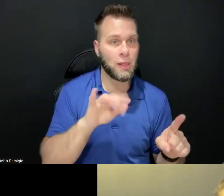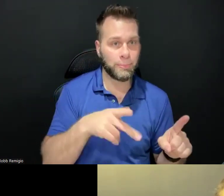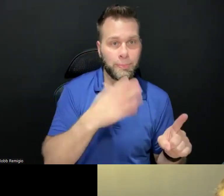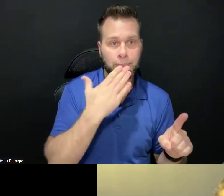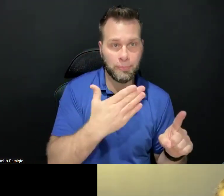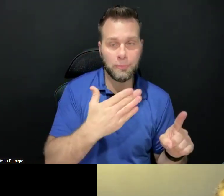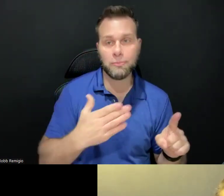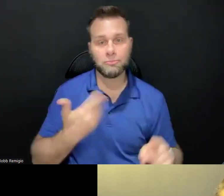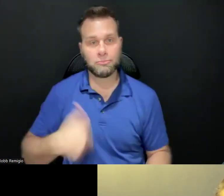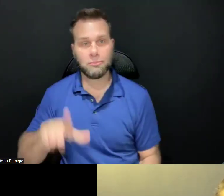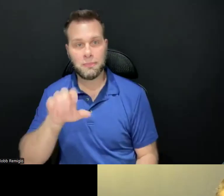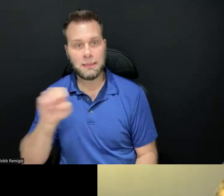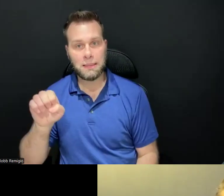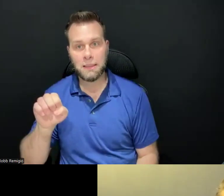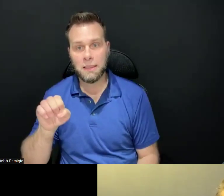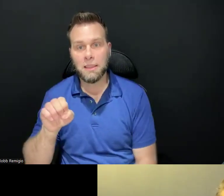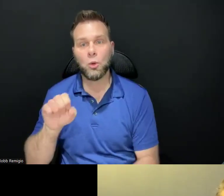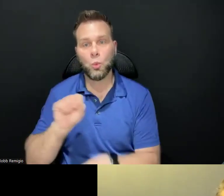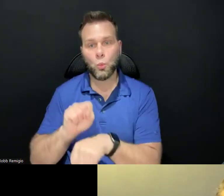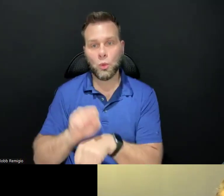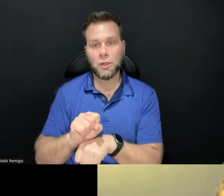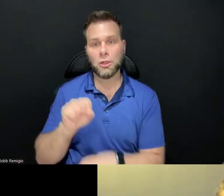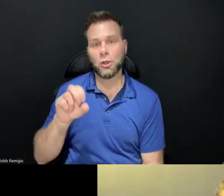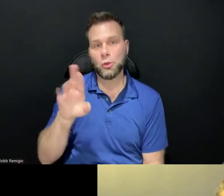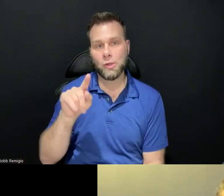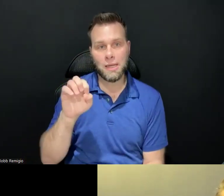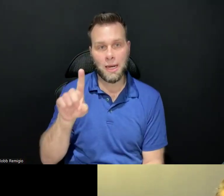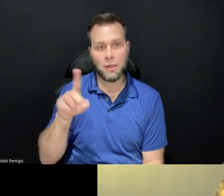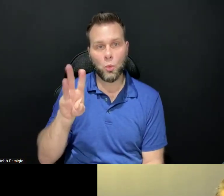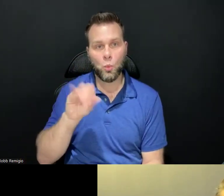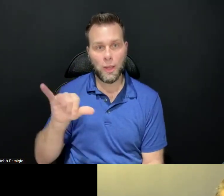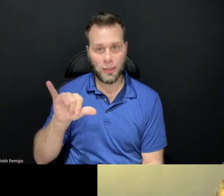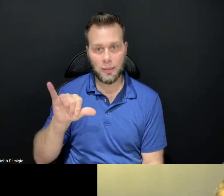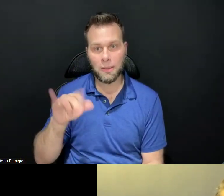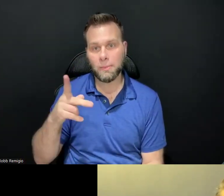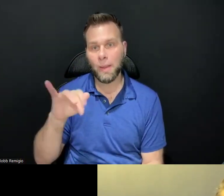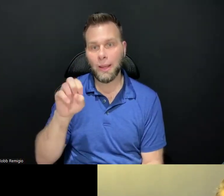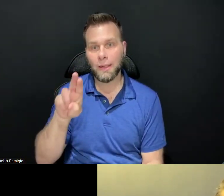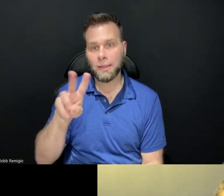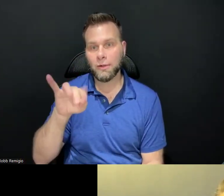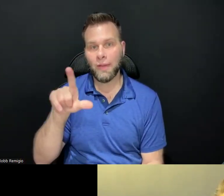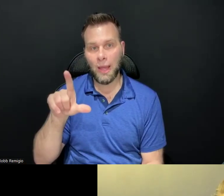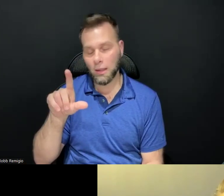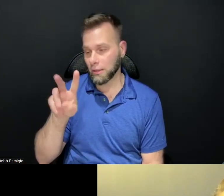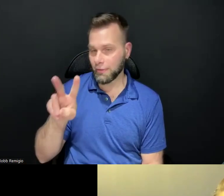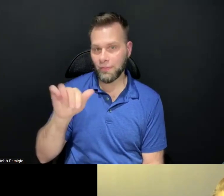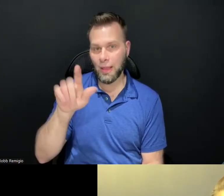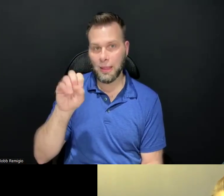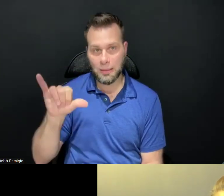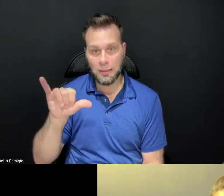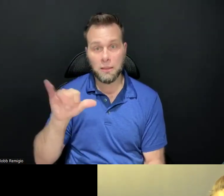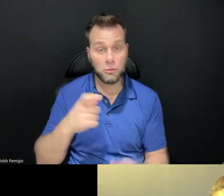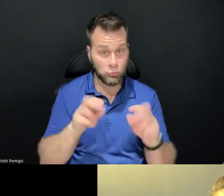name is Lee Druritz. I work at the United Way of Pioneer Valley. Like so many United Ways, our mission is to meet the basic needs of our community